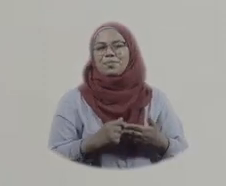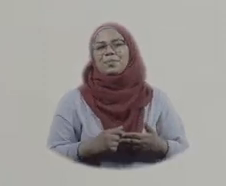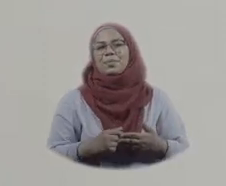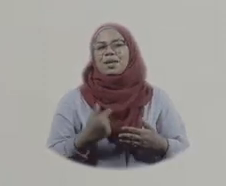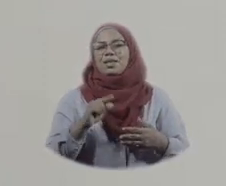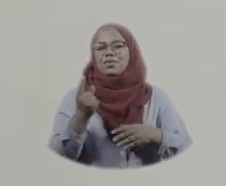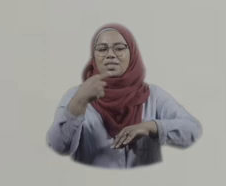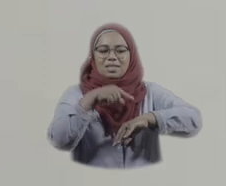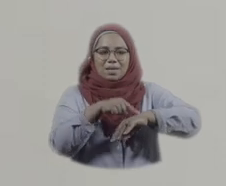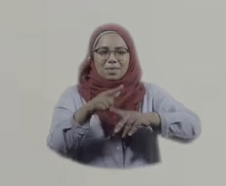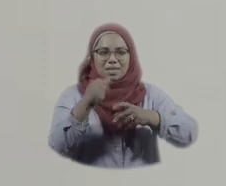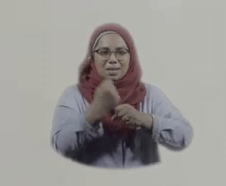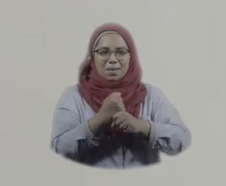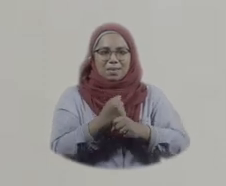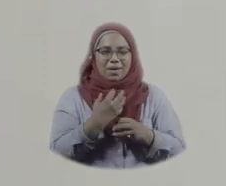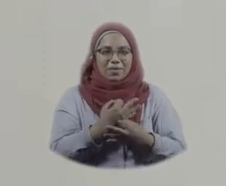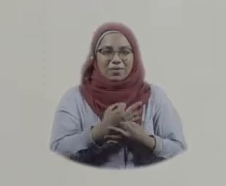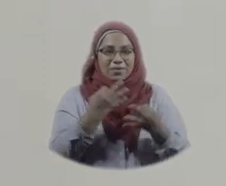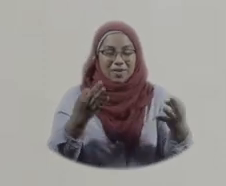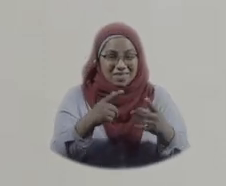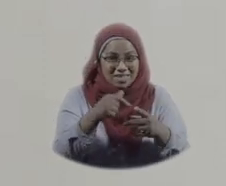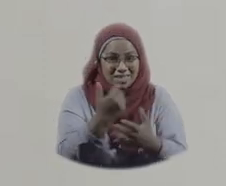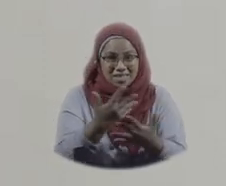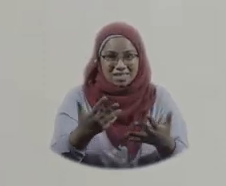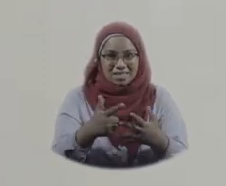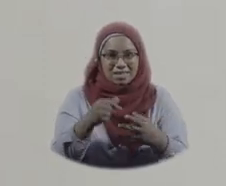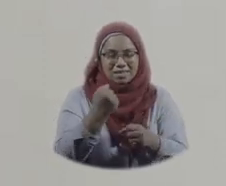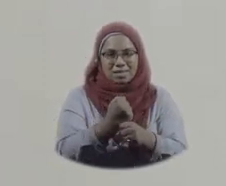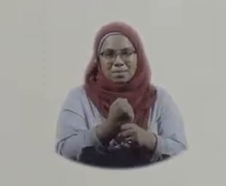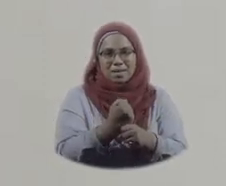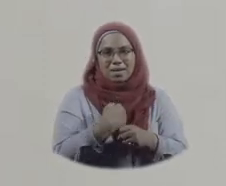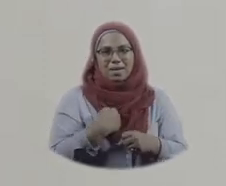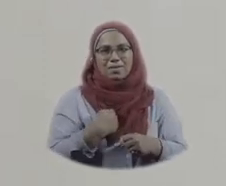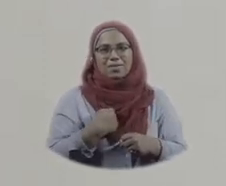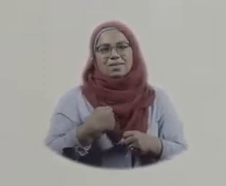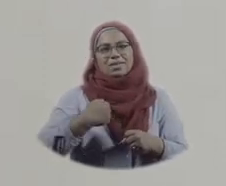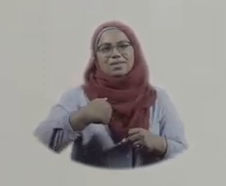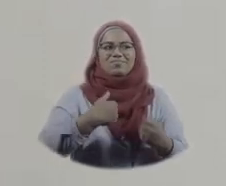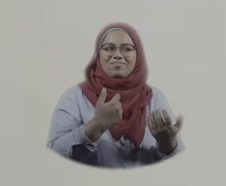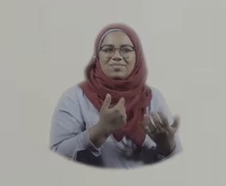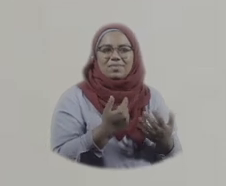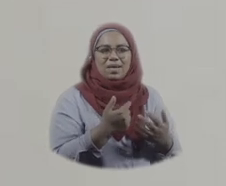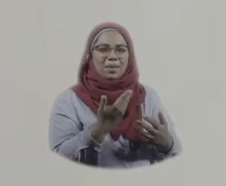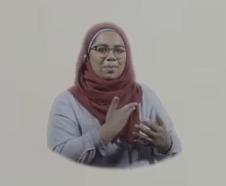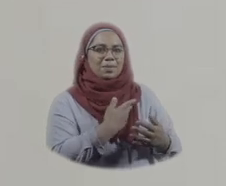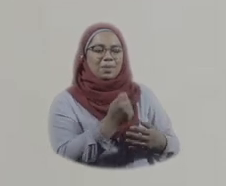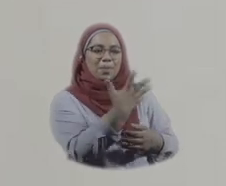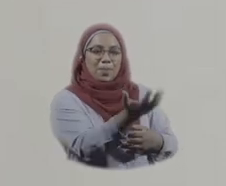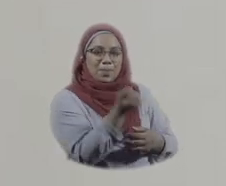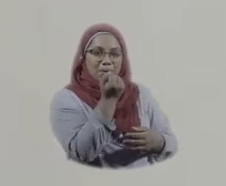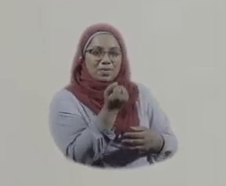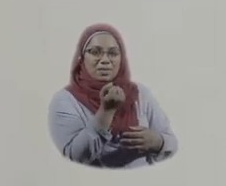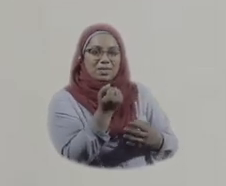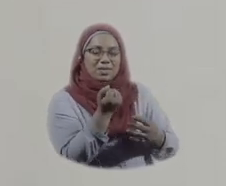the time, one of my favorite shows had the latest season out, so I wanted to binge watch it. So I just bought a